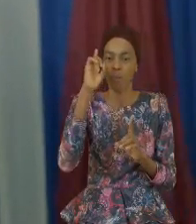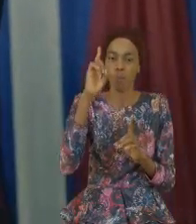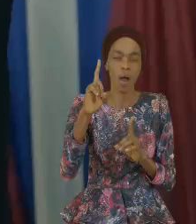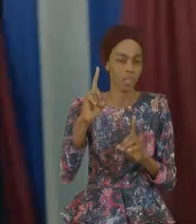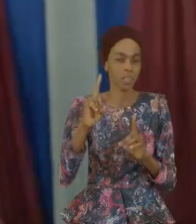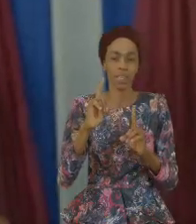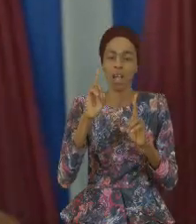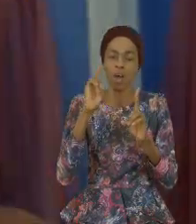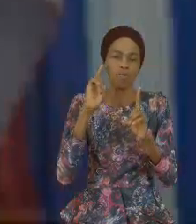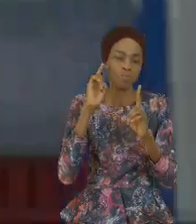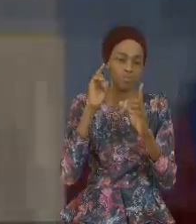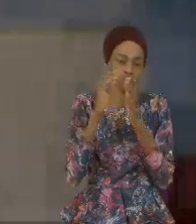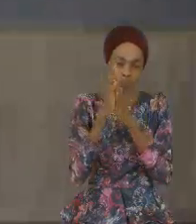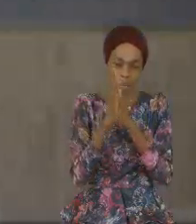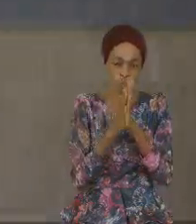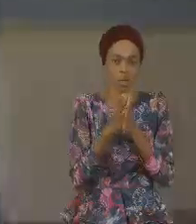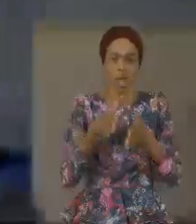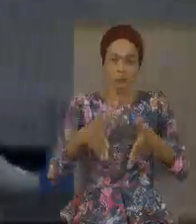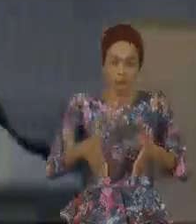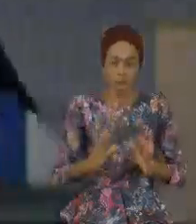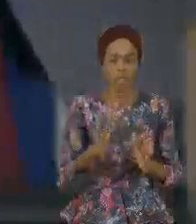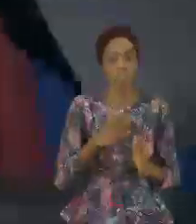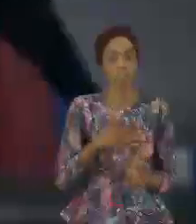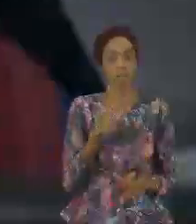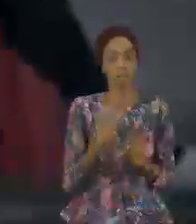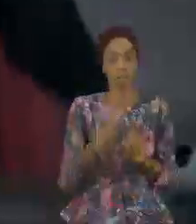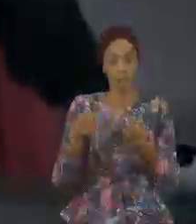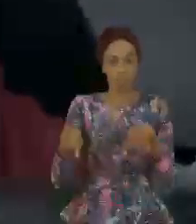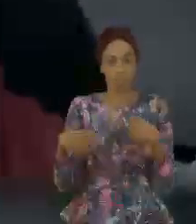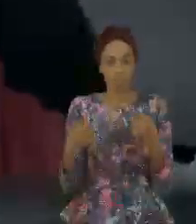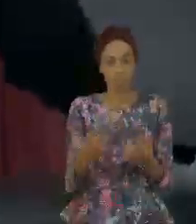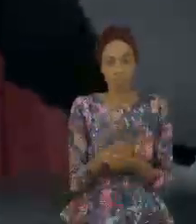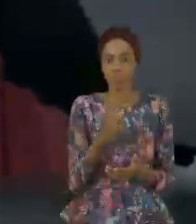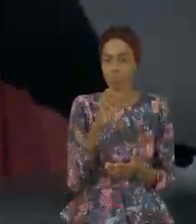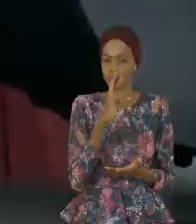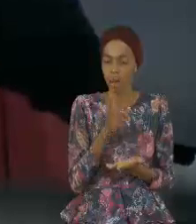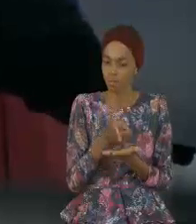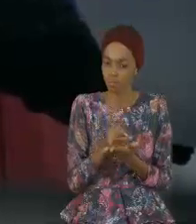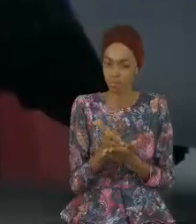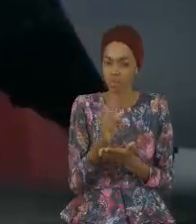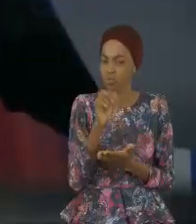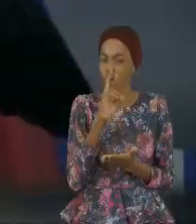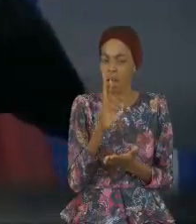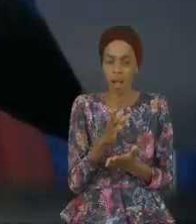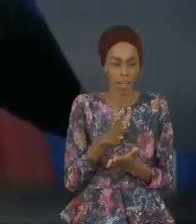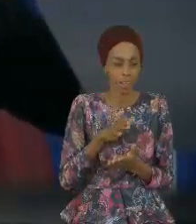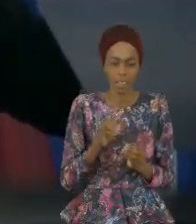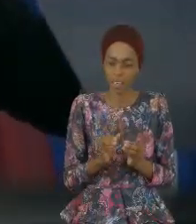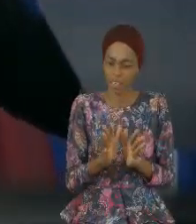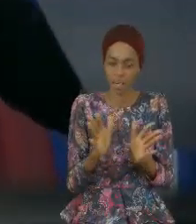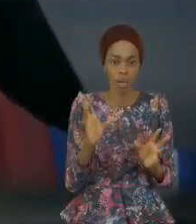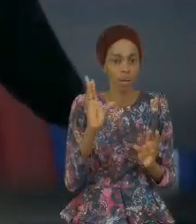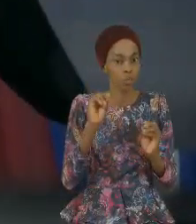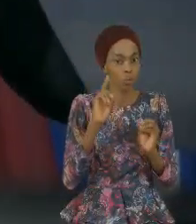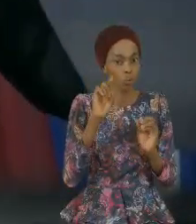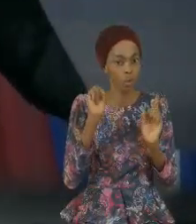one drive. Let my people go. You are forthright. You are clear. Nobody can doubt